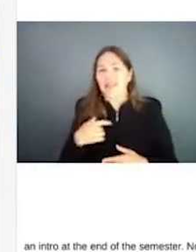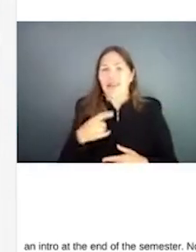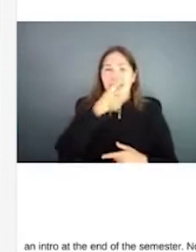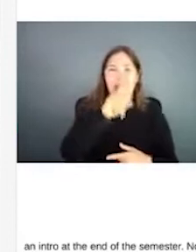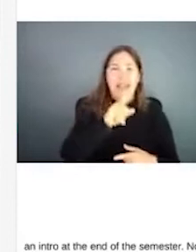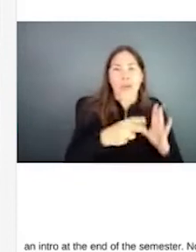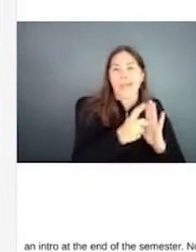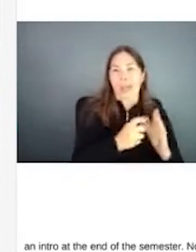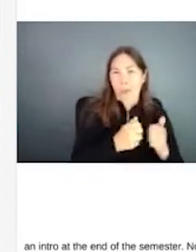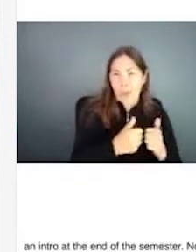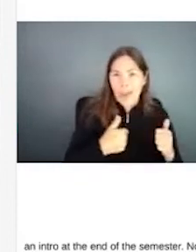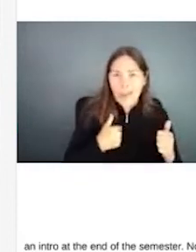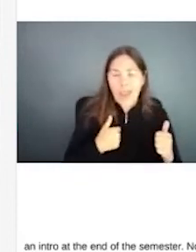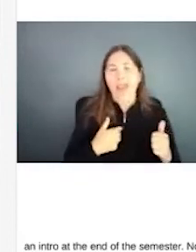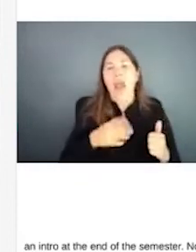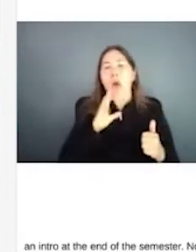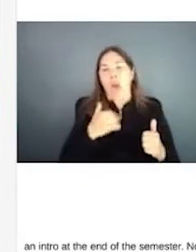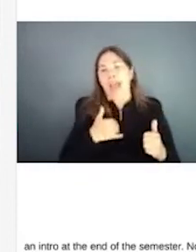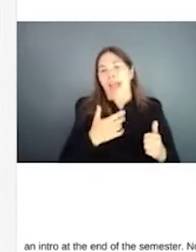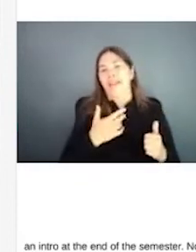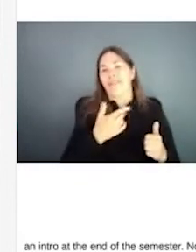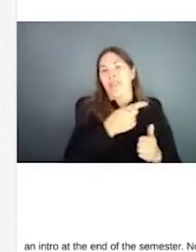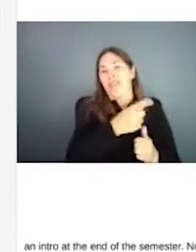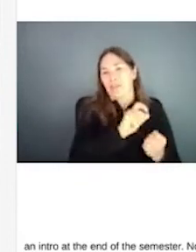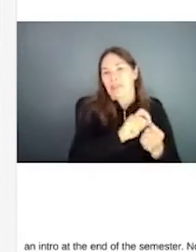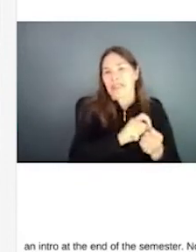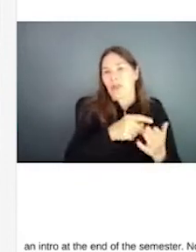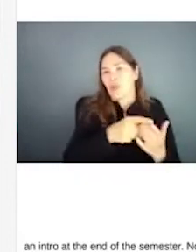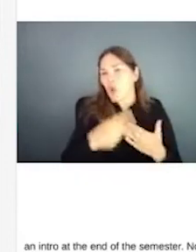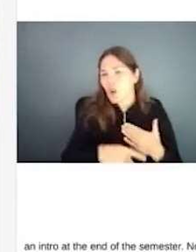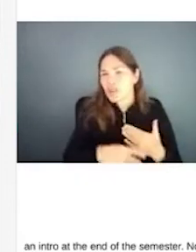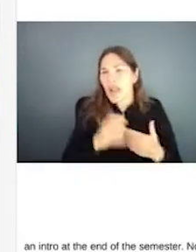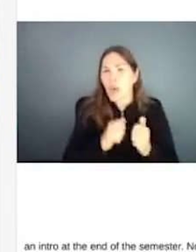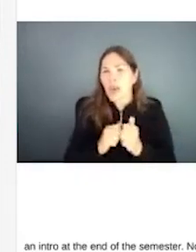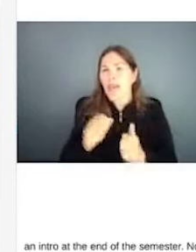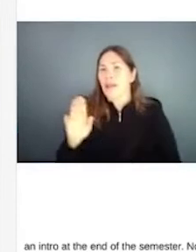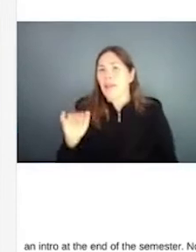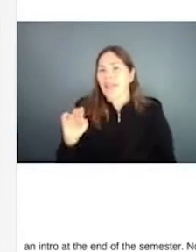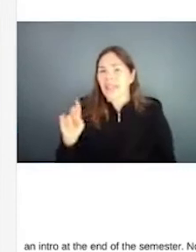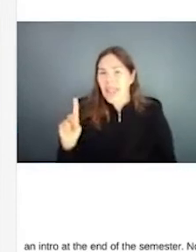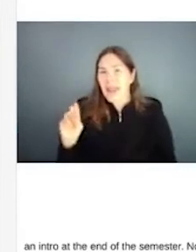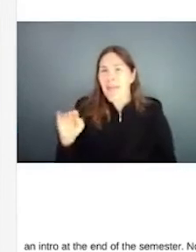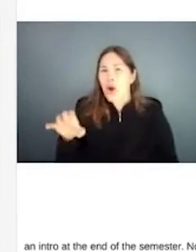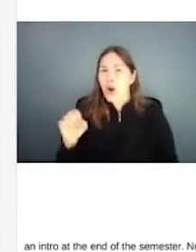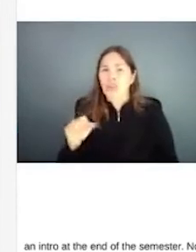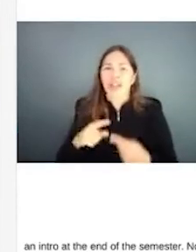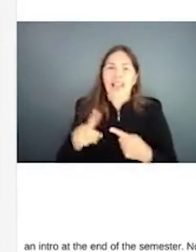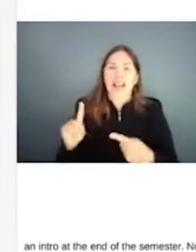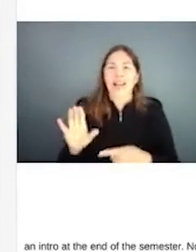along with me, and then I'll have them do a specific project associated with blend modes, like a concert